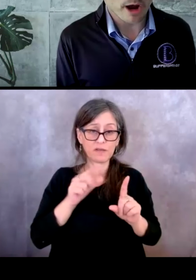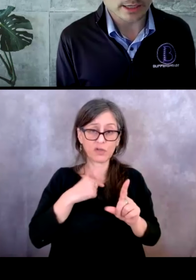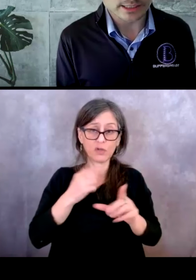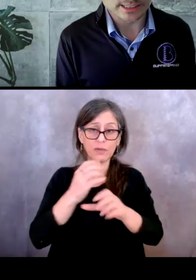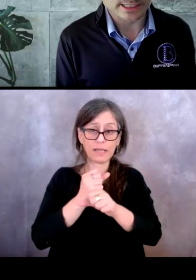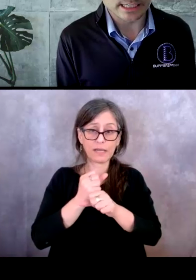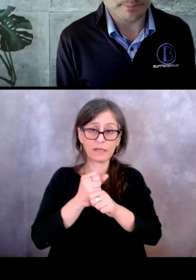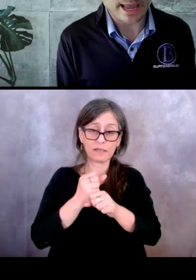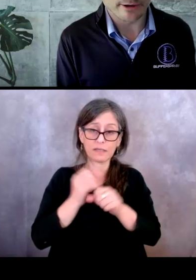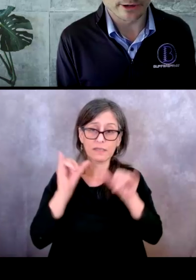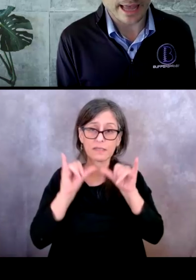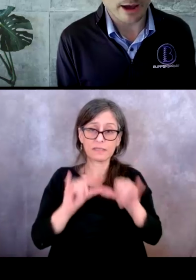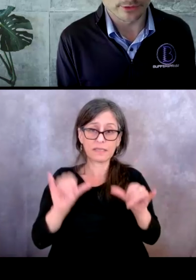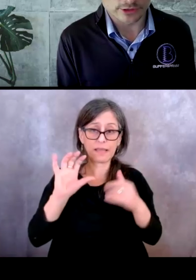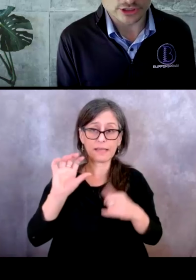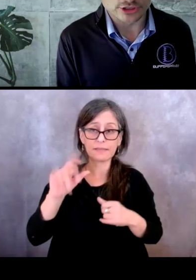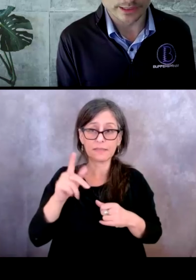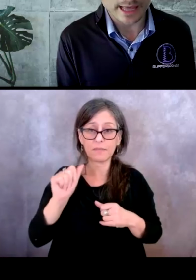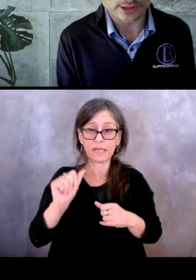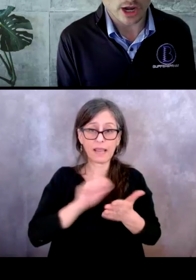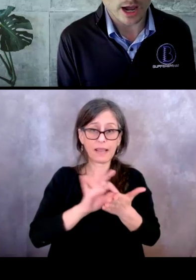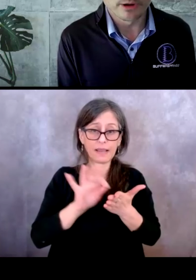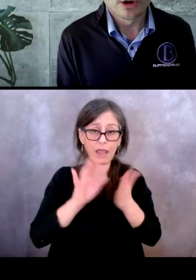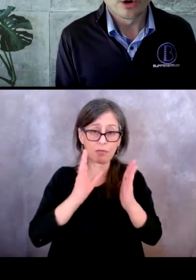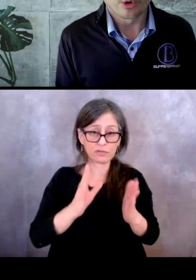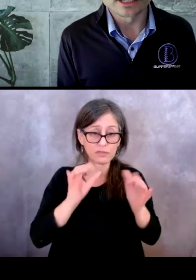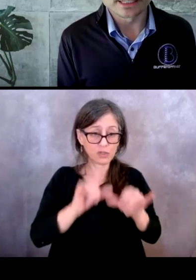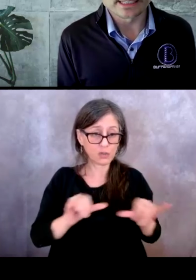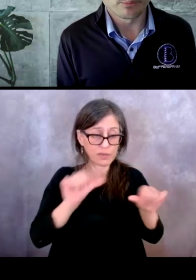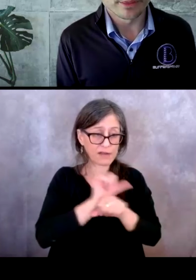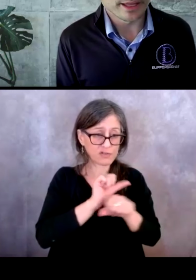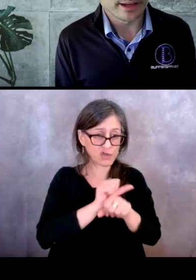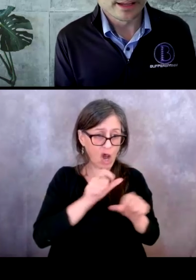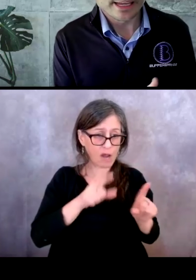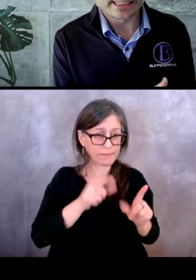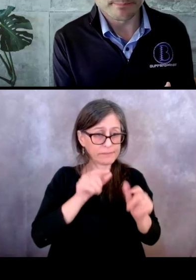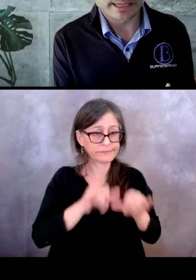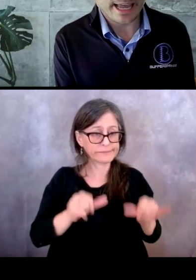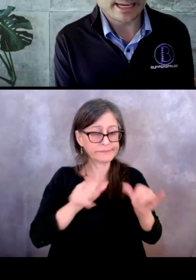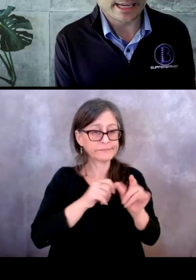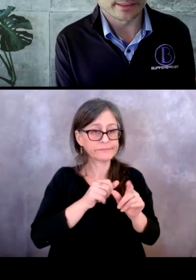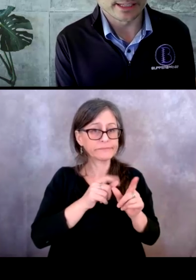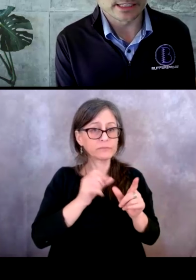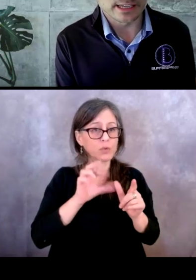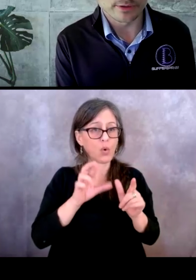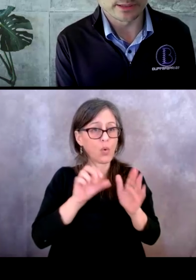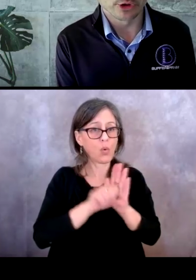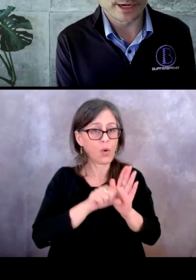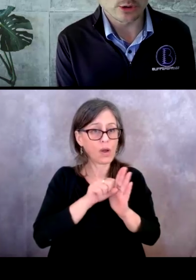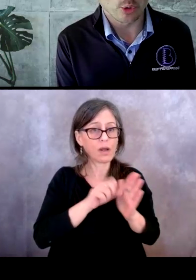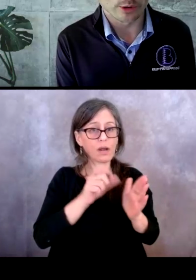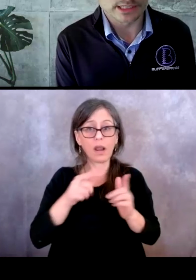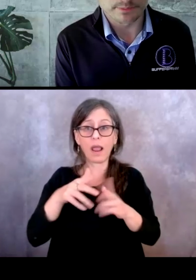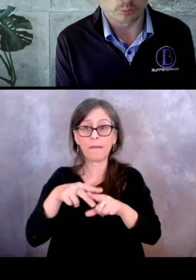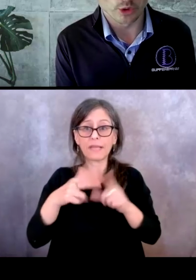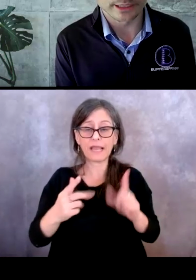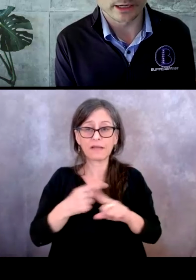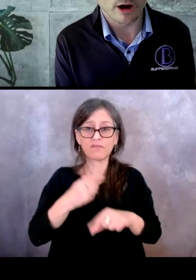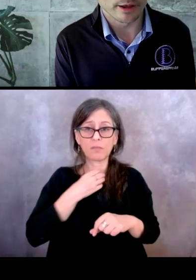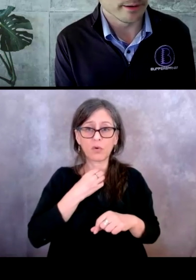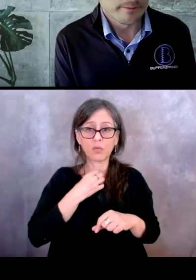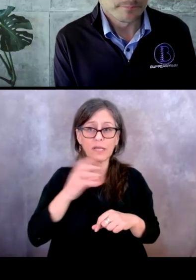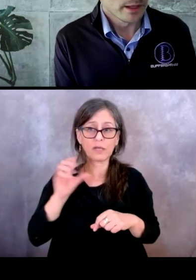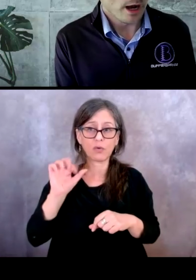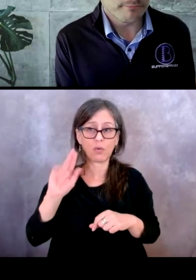out of the box that's a CPA or an accountant, they're just doing that job? Or is it someone that is a mechanic that's leaving the Marine Corps that's been